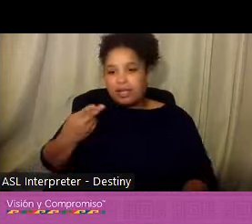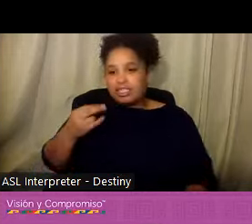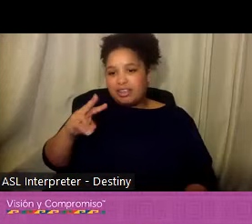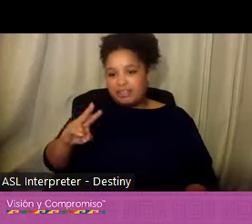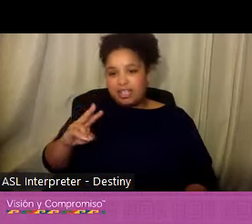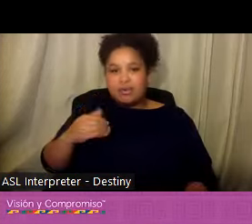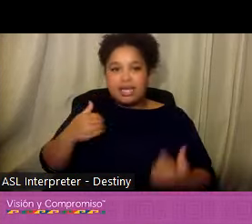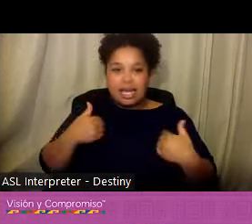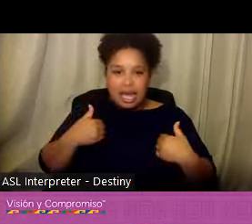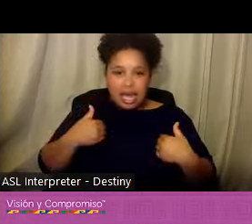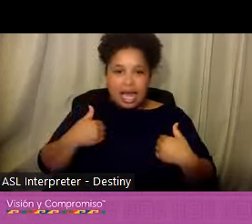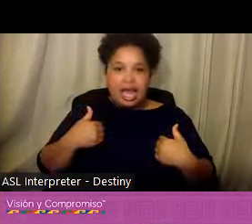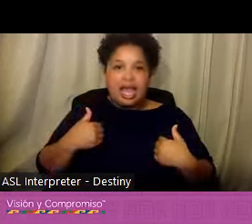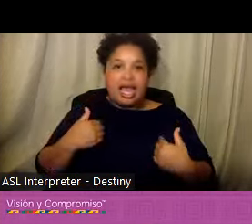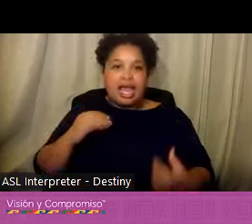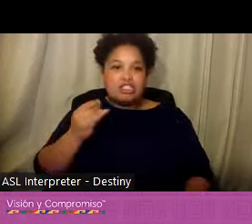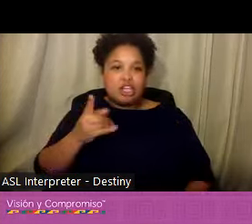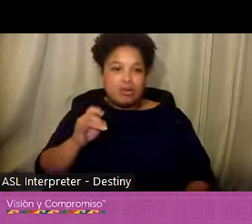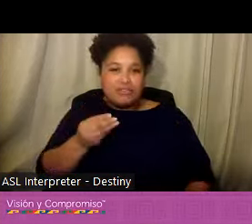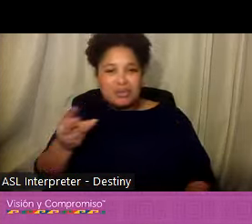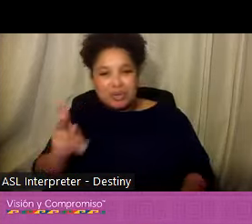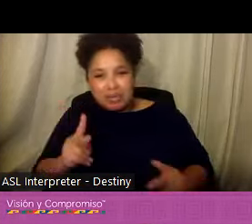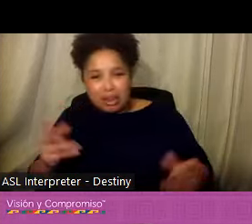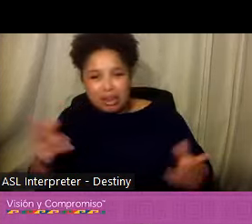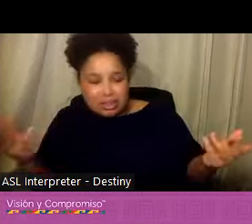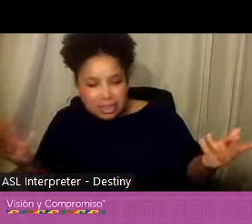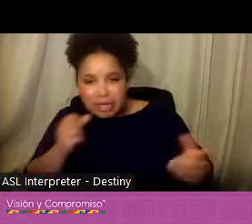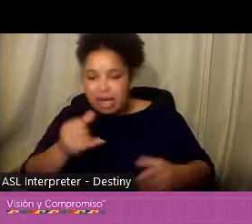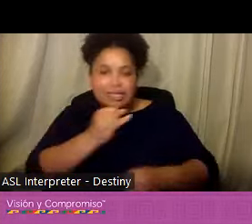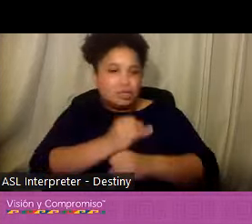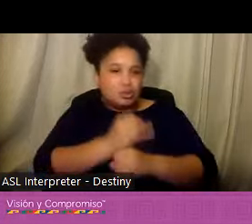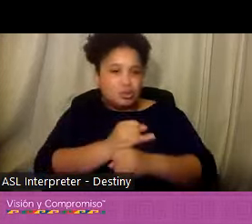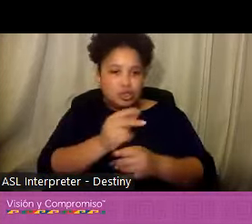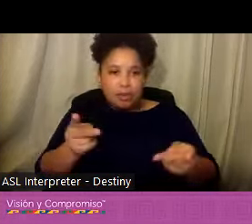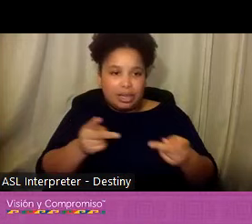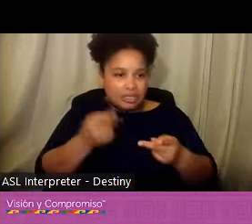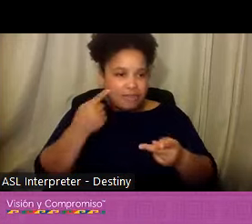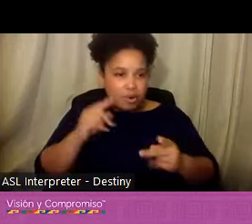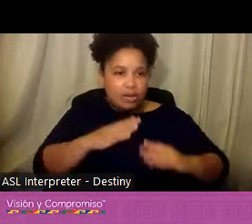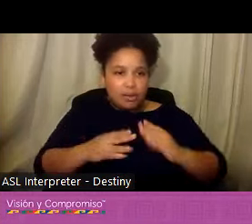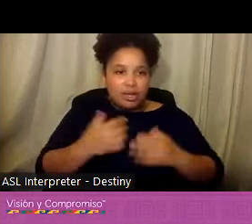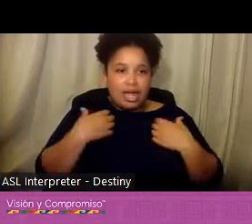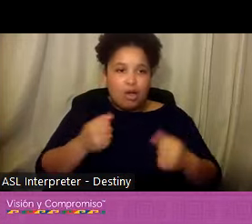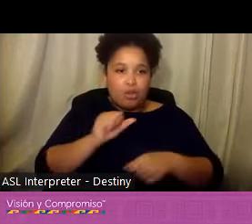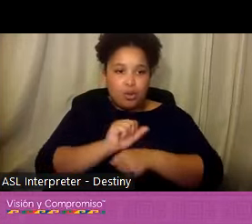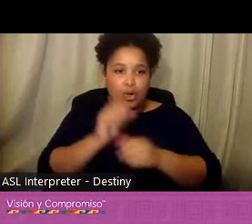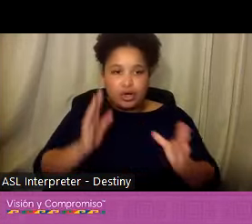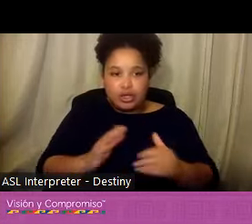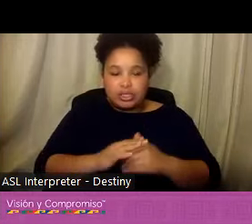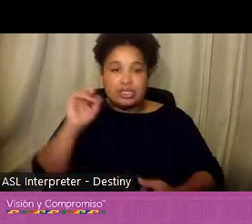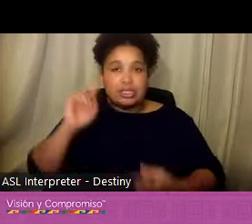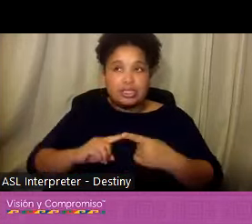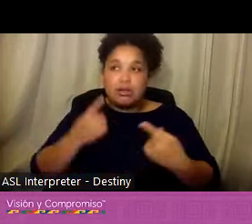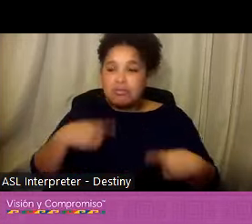CHOWs, and we had a few community workers, but really there wasn't an institutional space for community health workers until